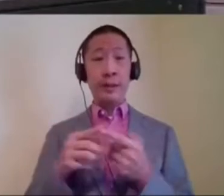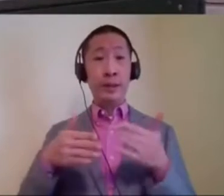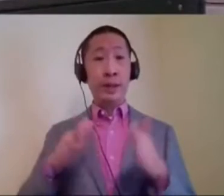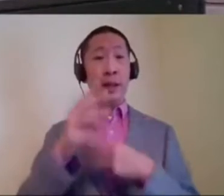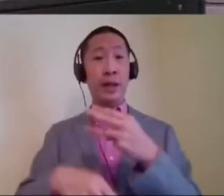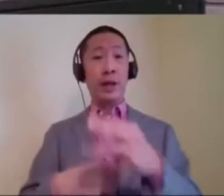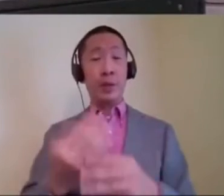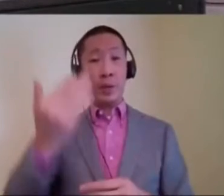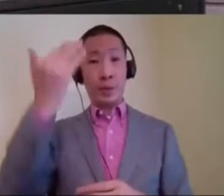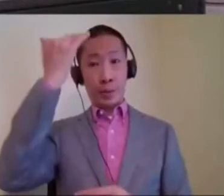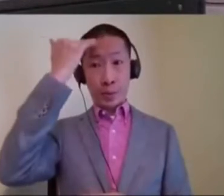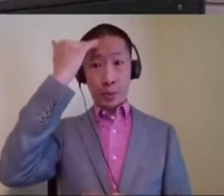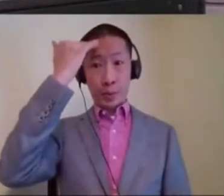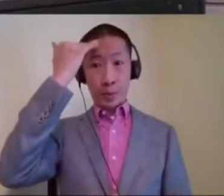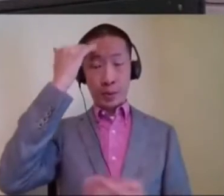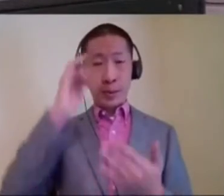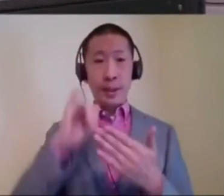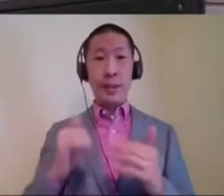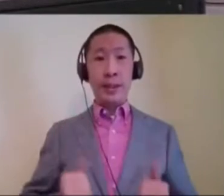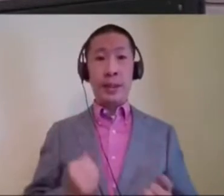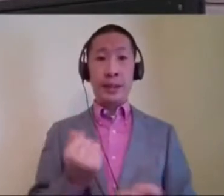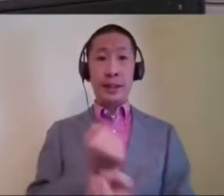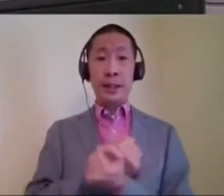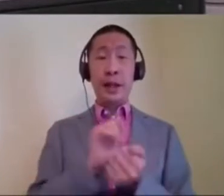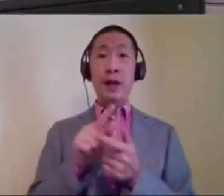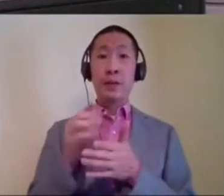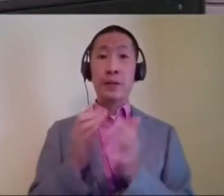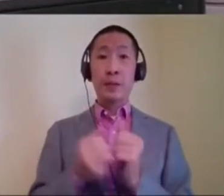know that the love that was given to